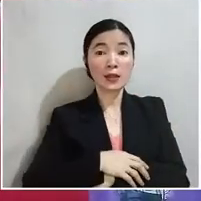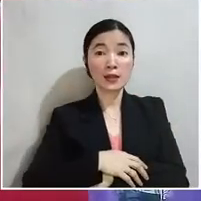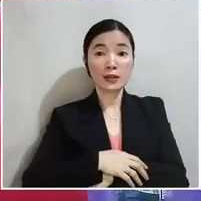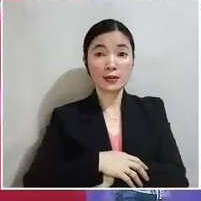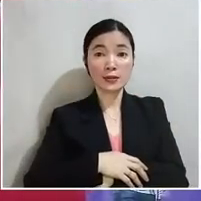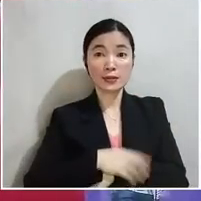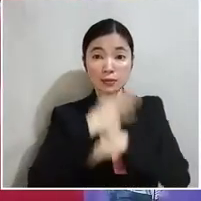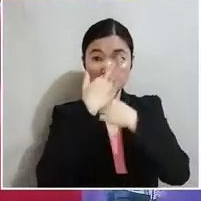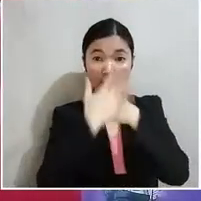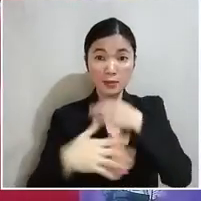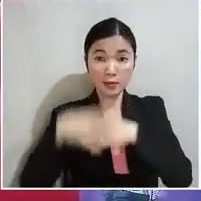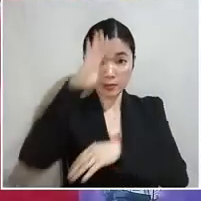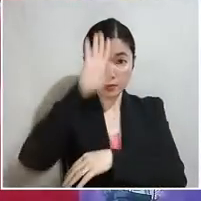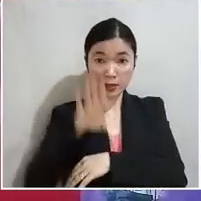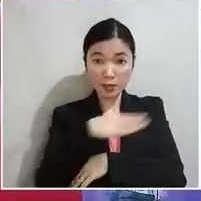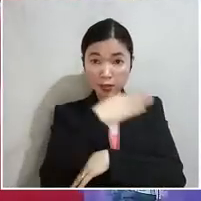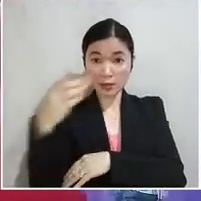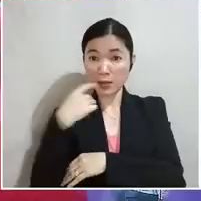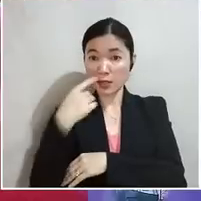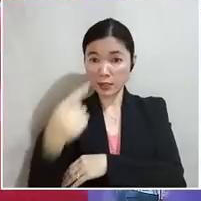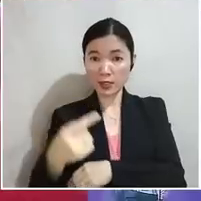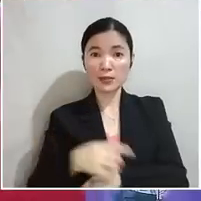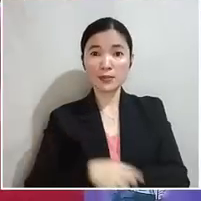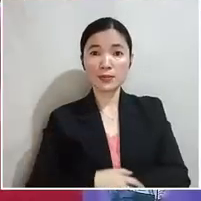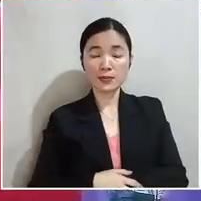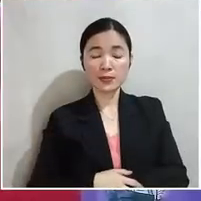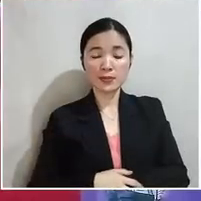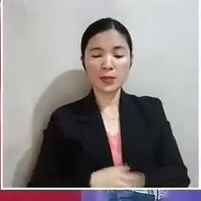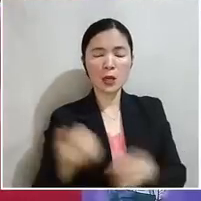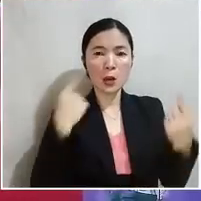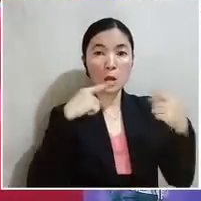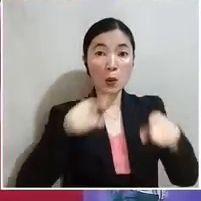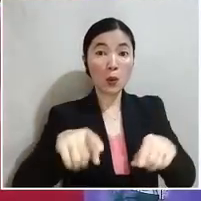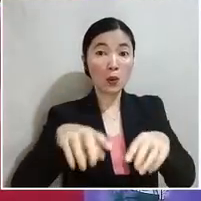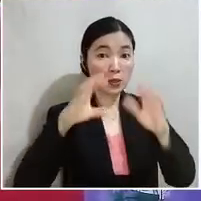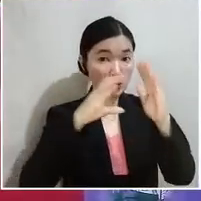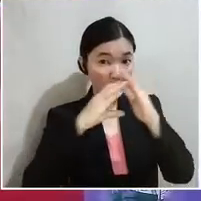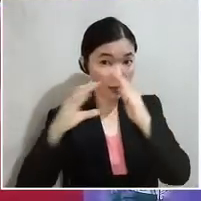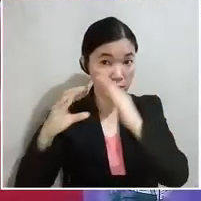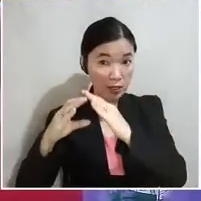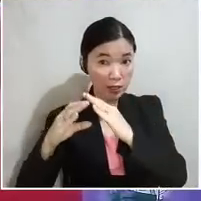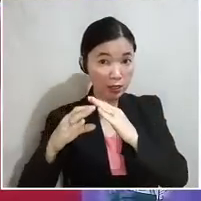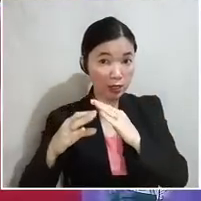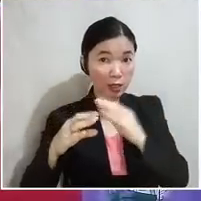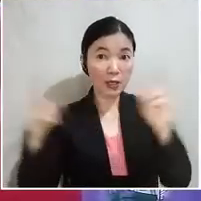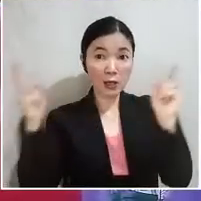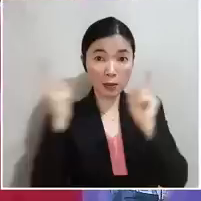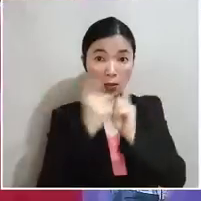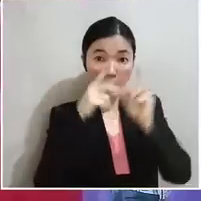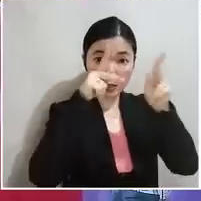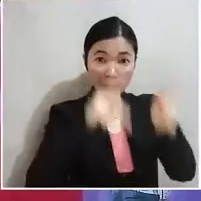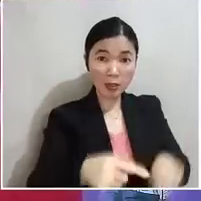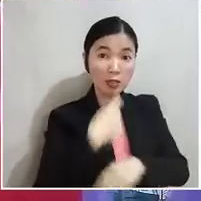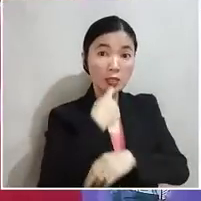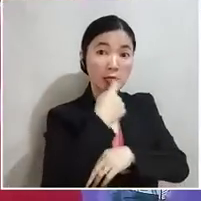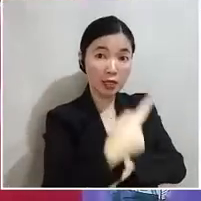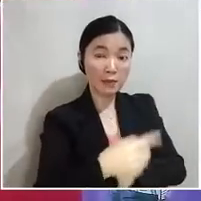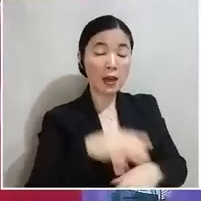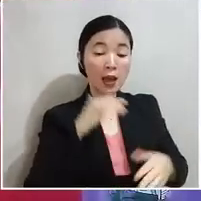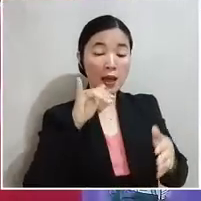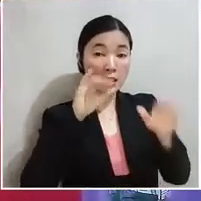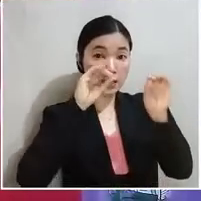said, "Go into the city to a certain man and tell him, 'The teacher